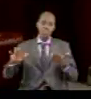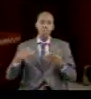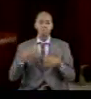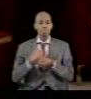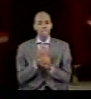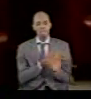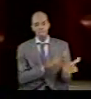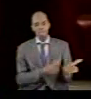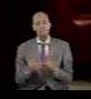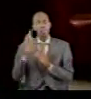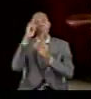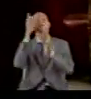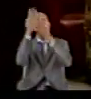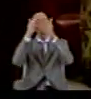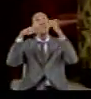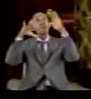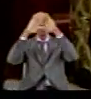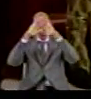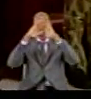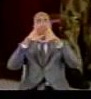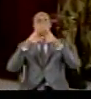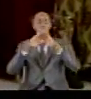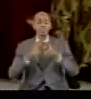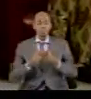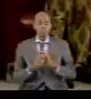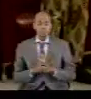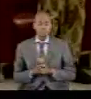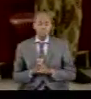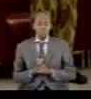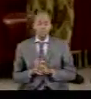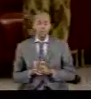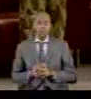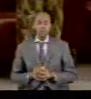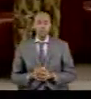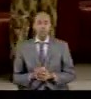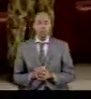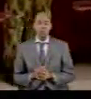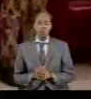heaven. Let's open our mouth.